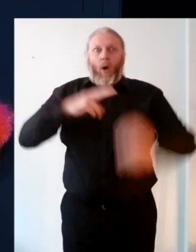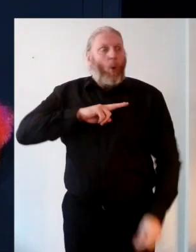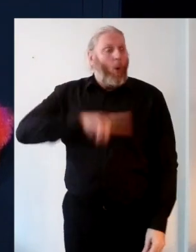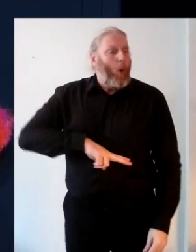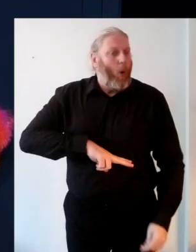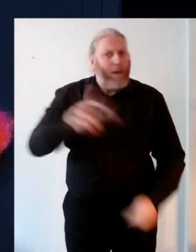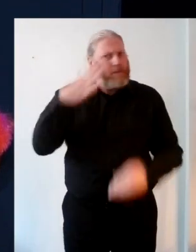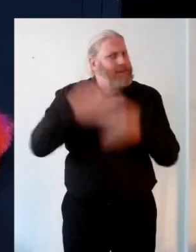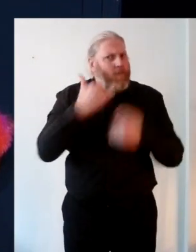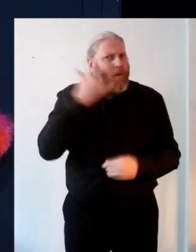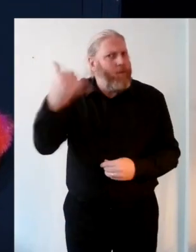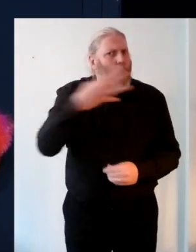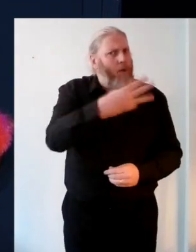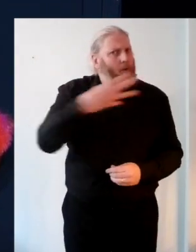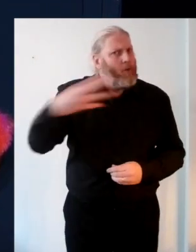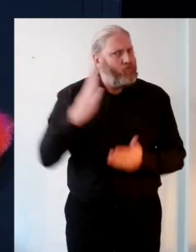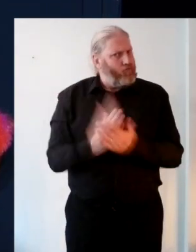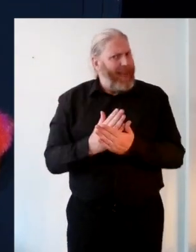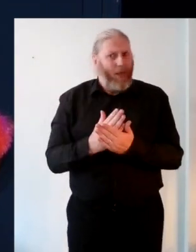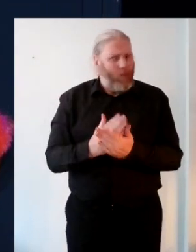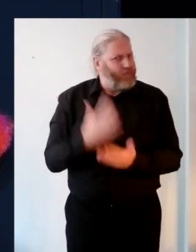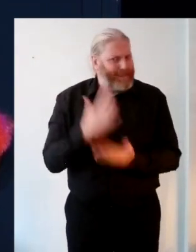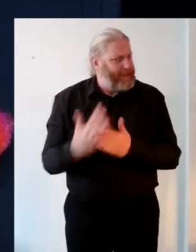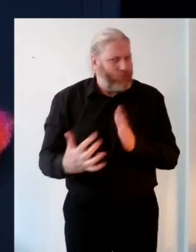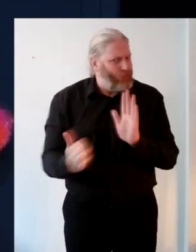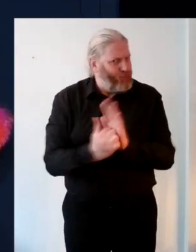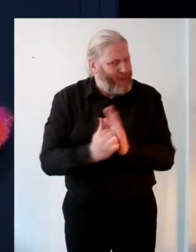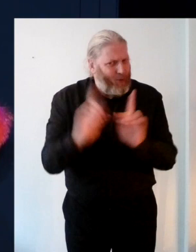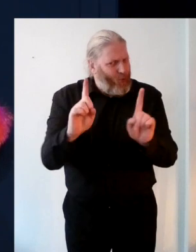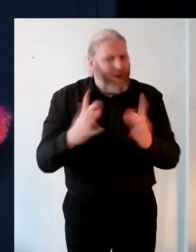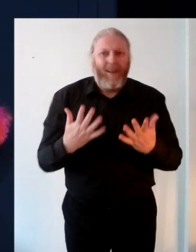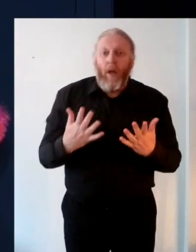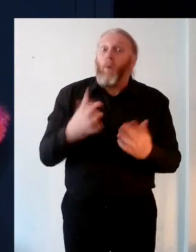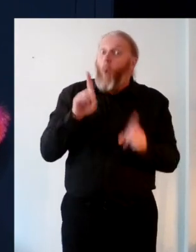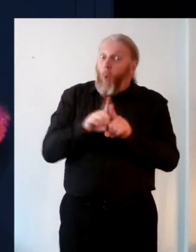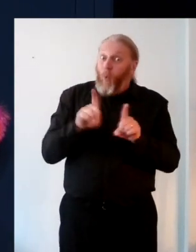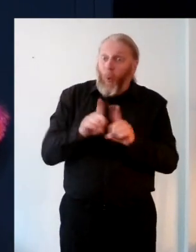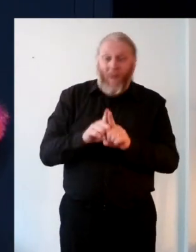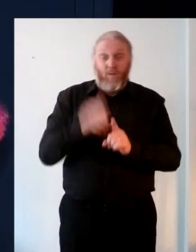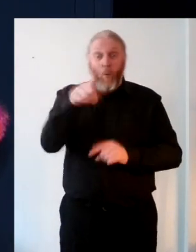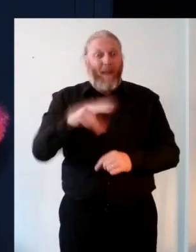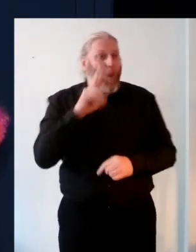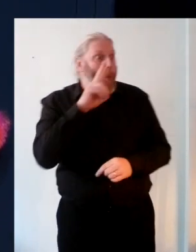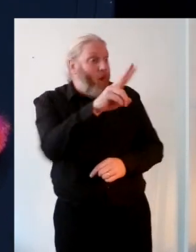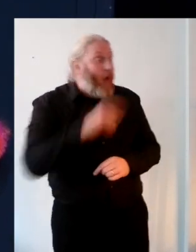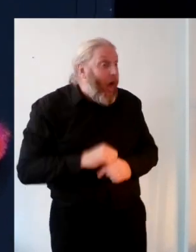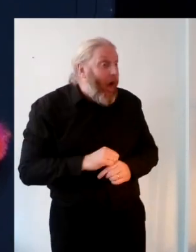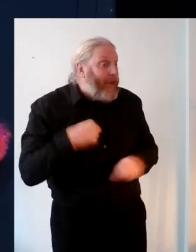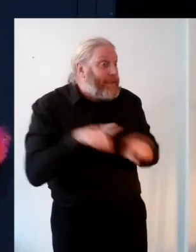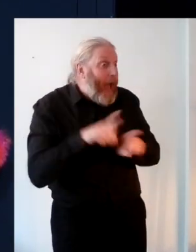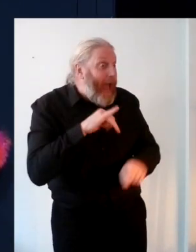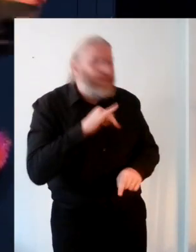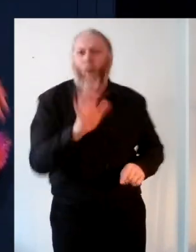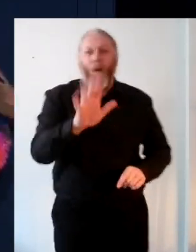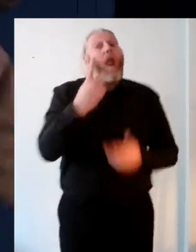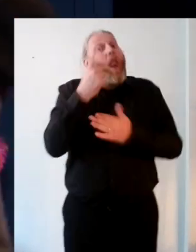never phone the emergency services because that's a very irresponsible thing to do, especially live on a kids' TV show. But luckily,